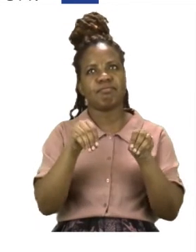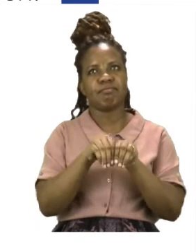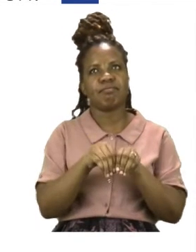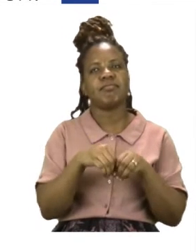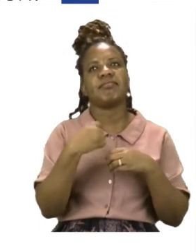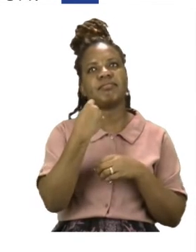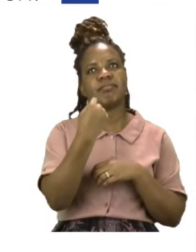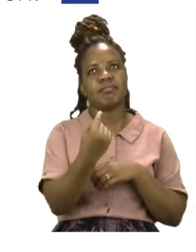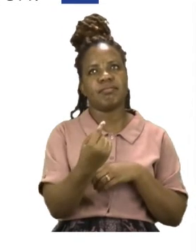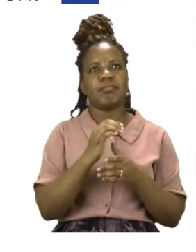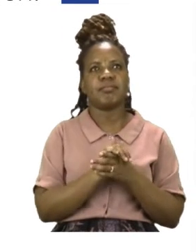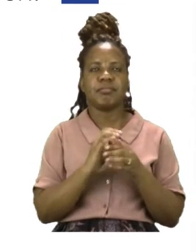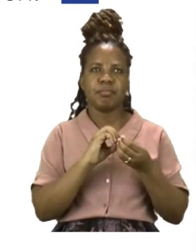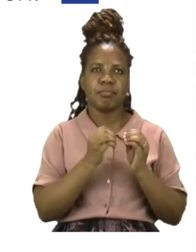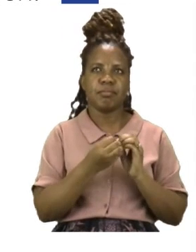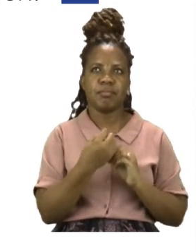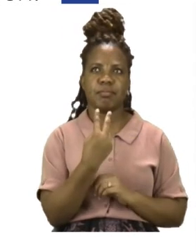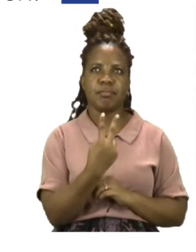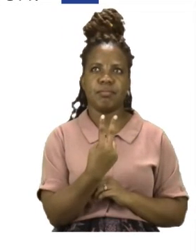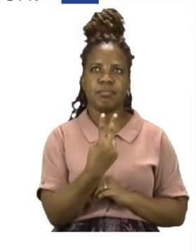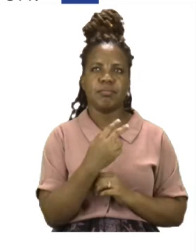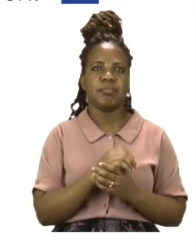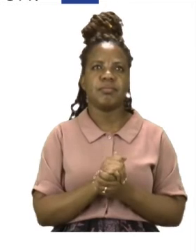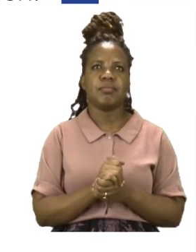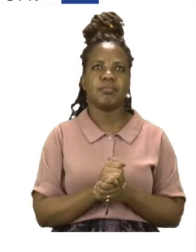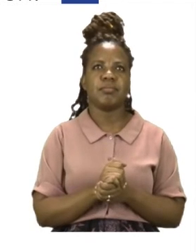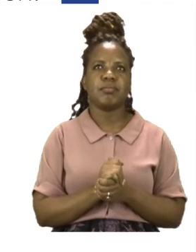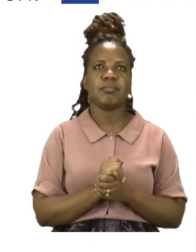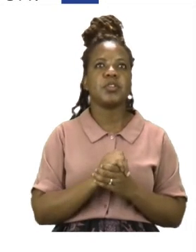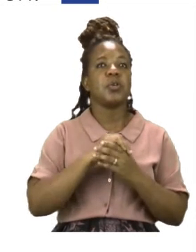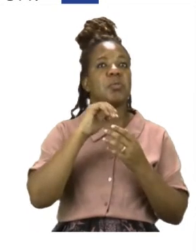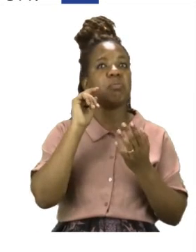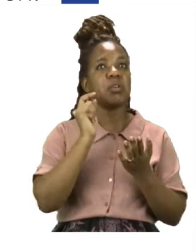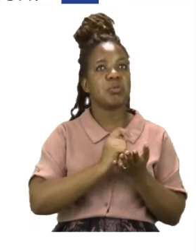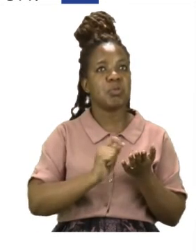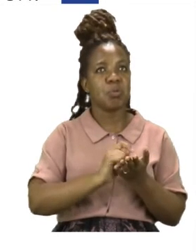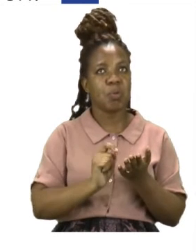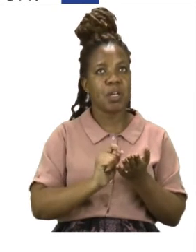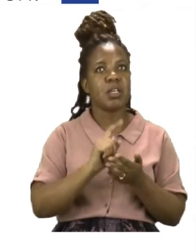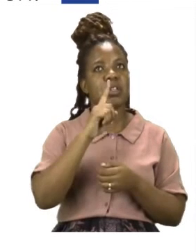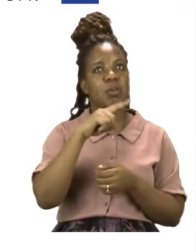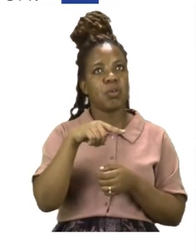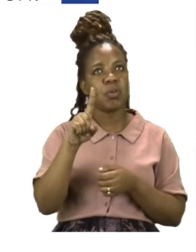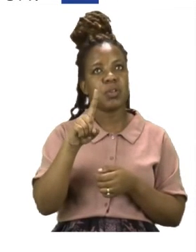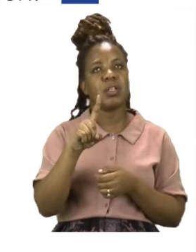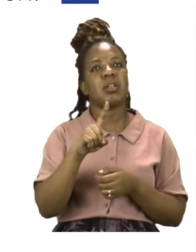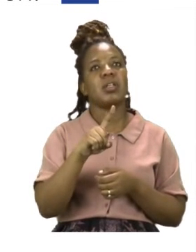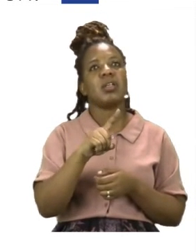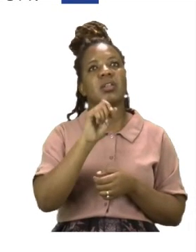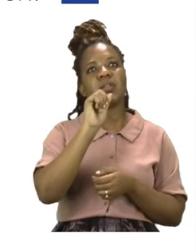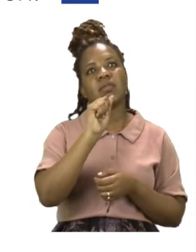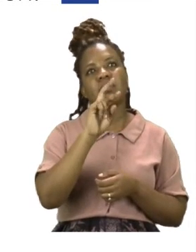take a look at number 2. Number 2 is asking you to write the correct article before each